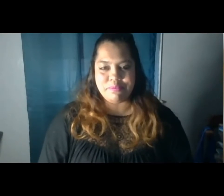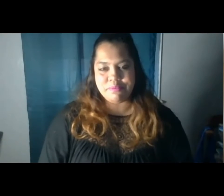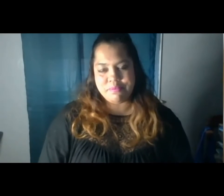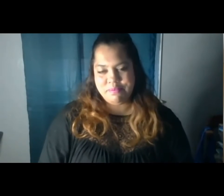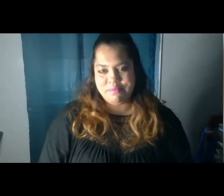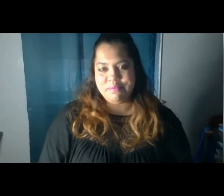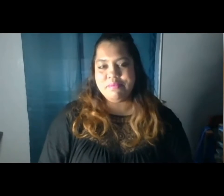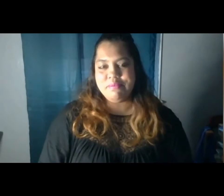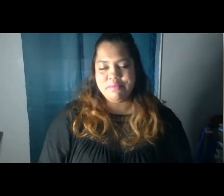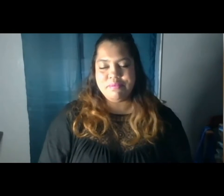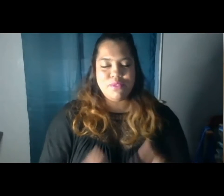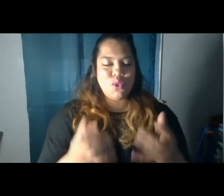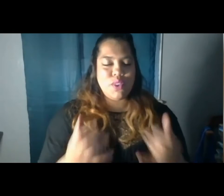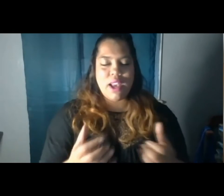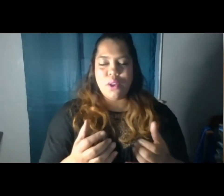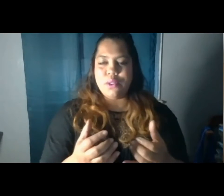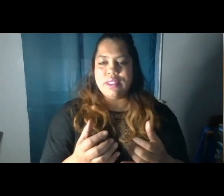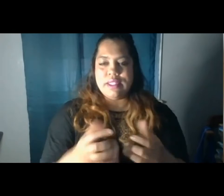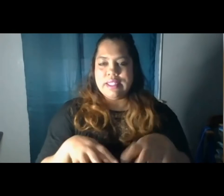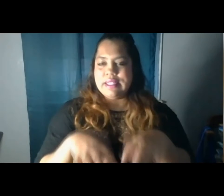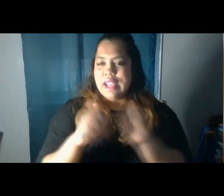Just breathing in for a moment,